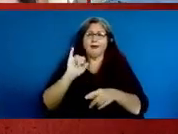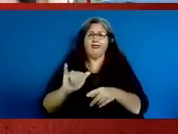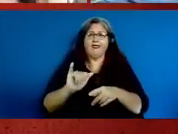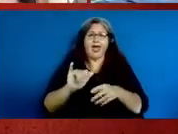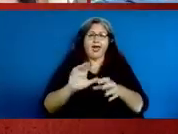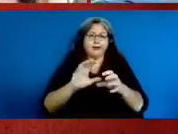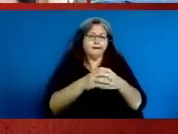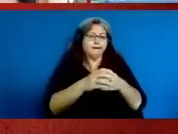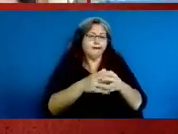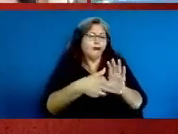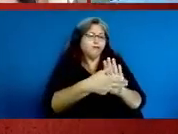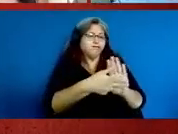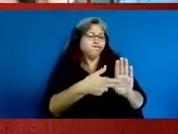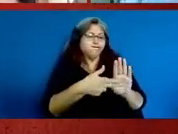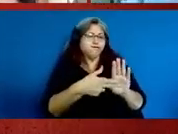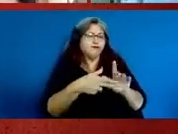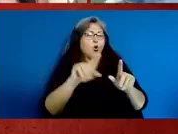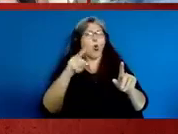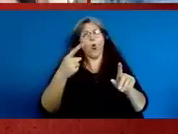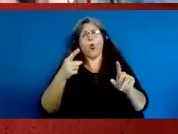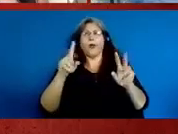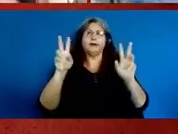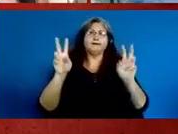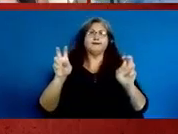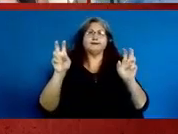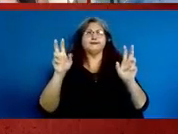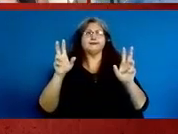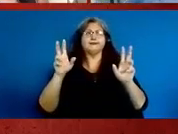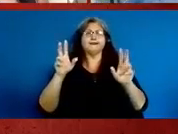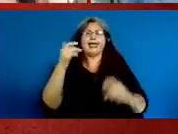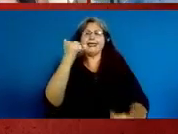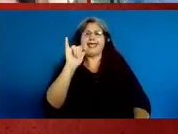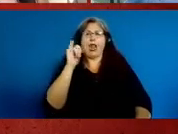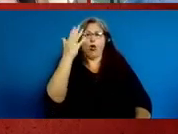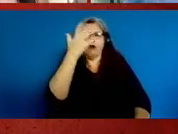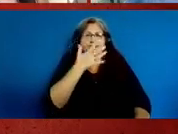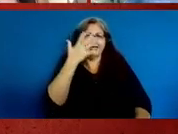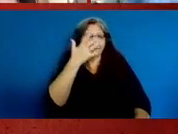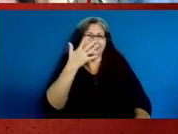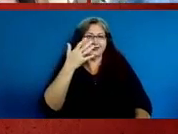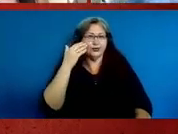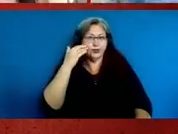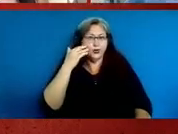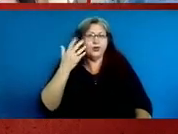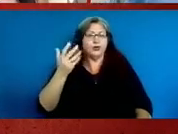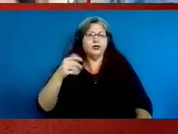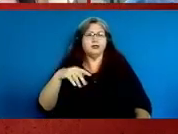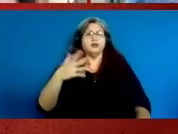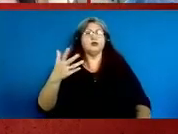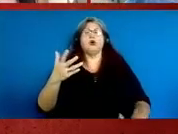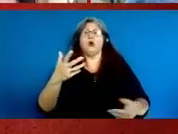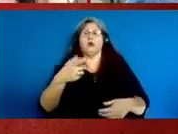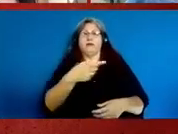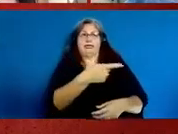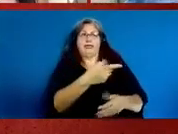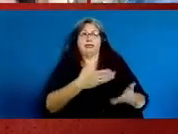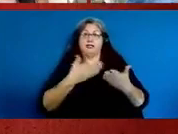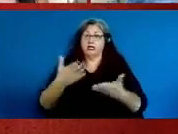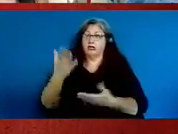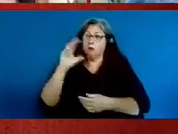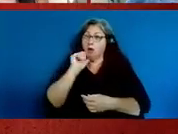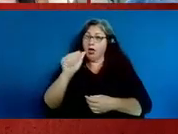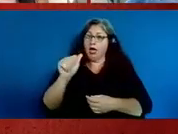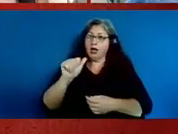this slot of being just a yellow face. So he suggested we do